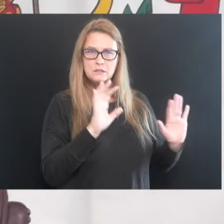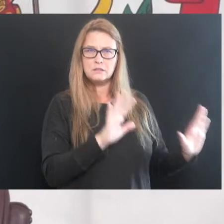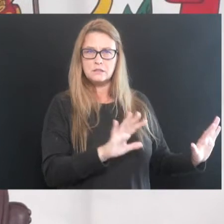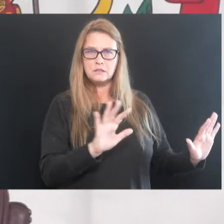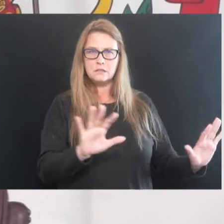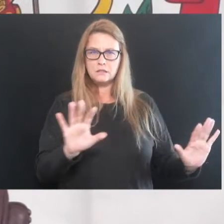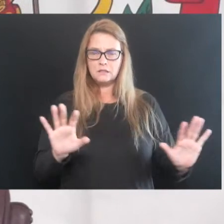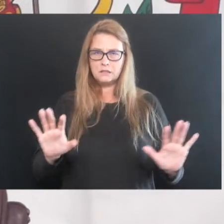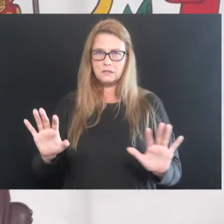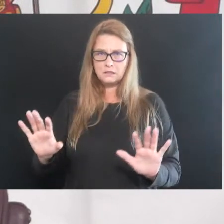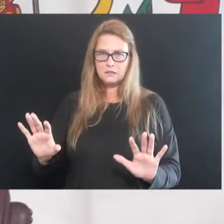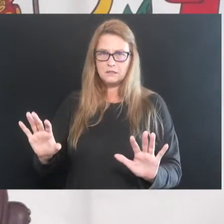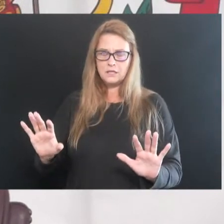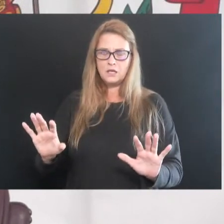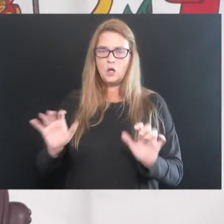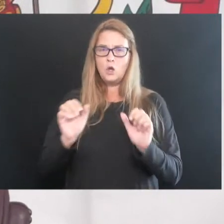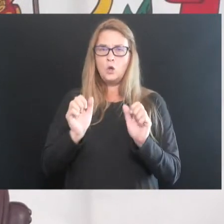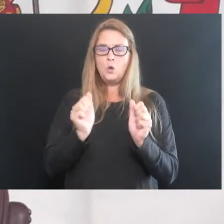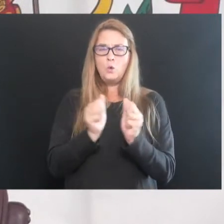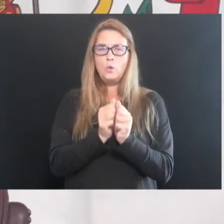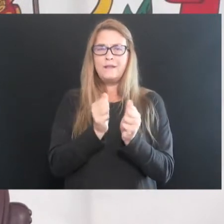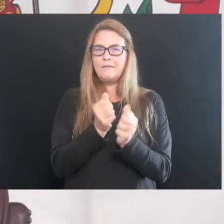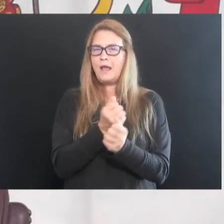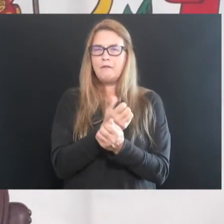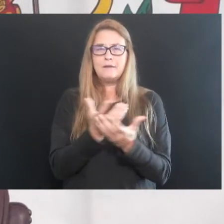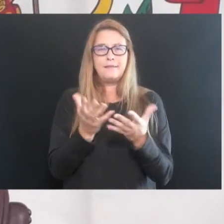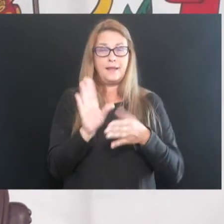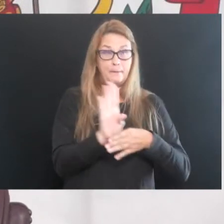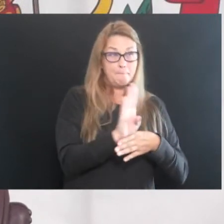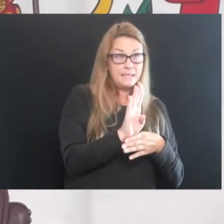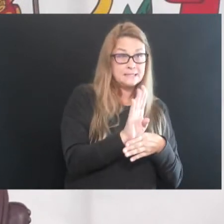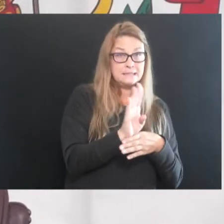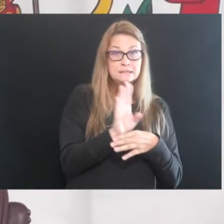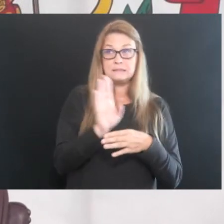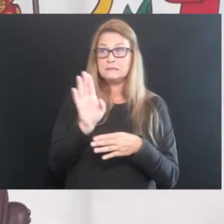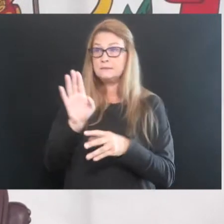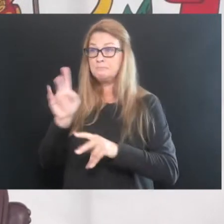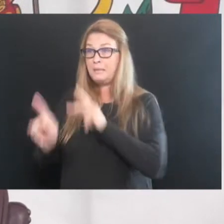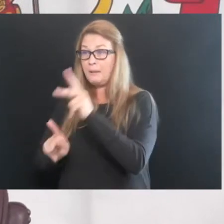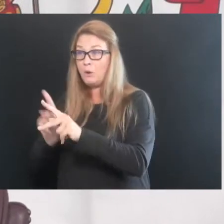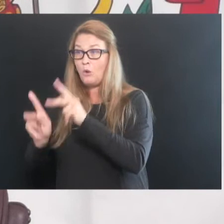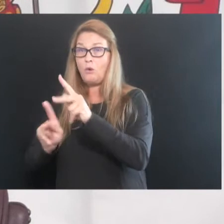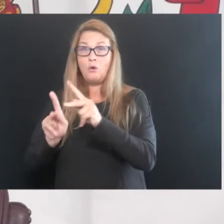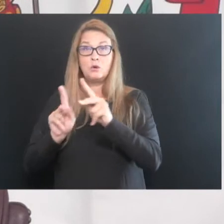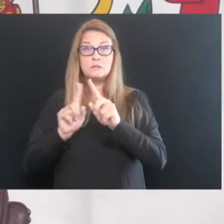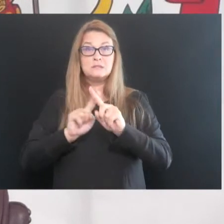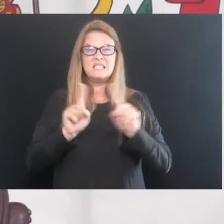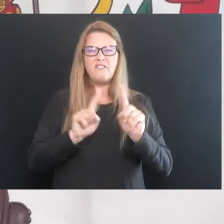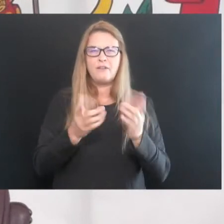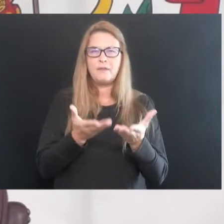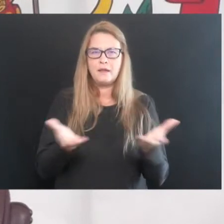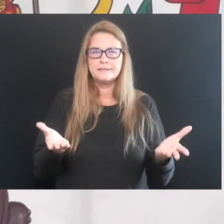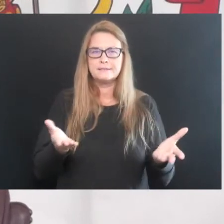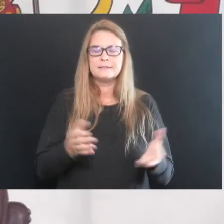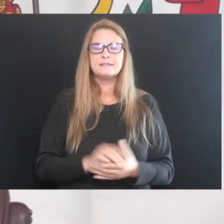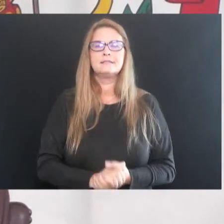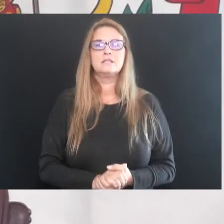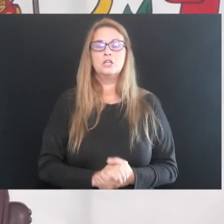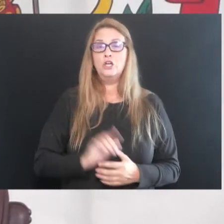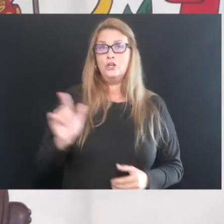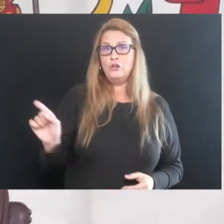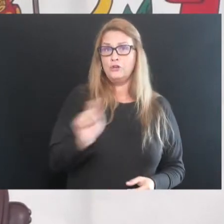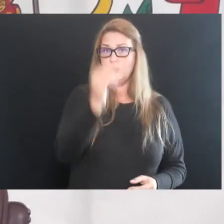all that is going on within our businesses, our people, and different things. You know me to be the guy